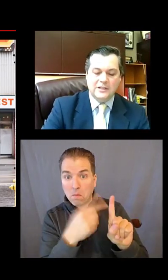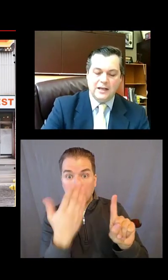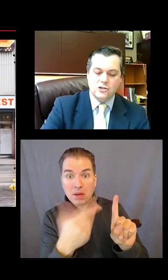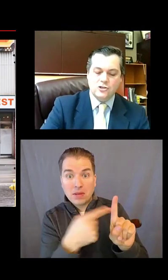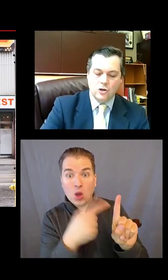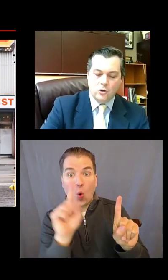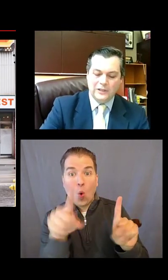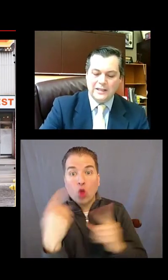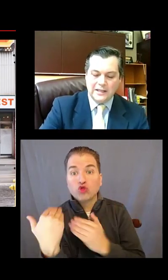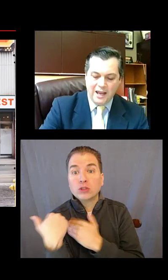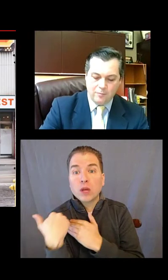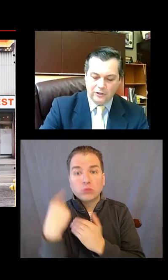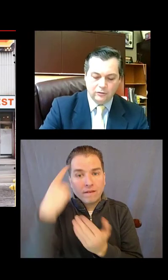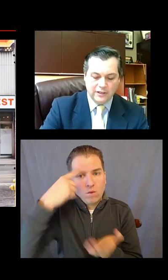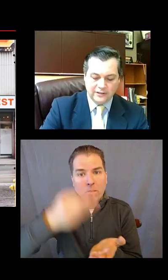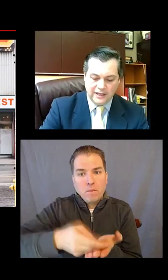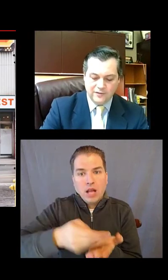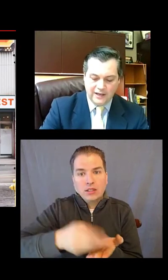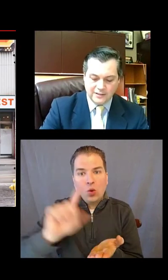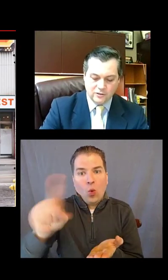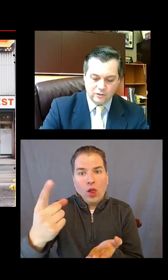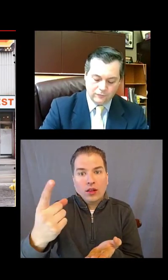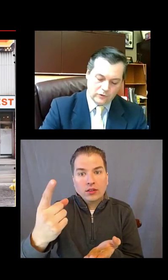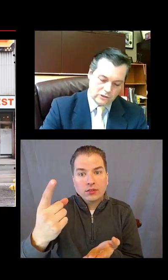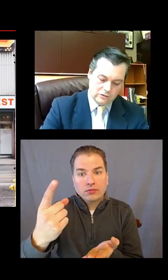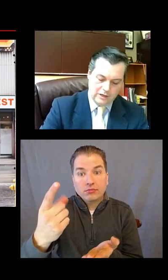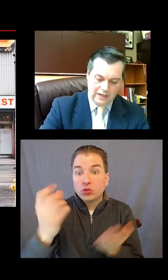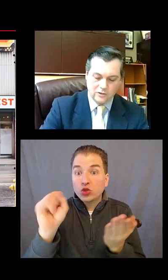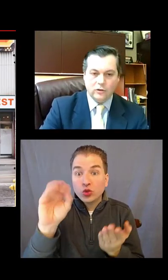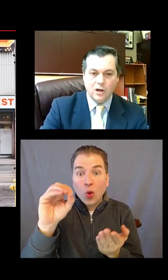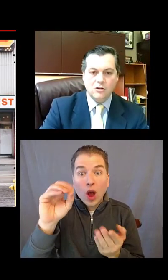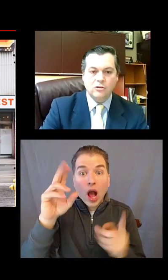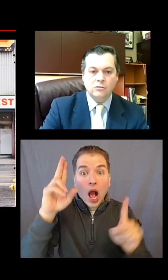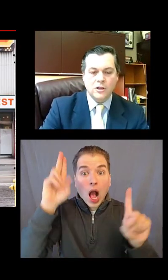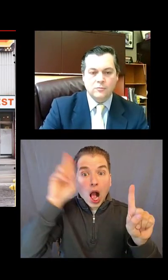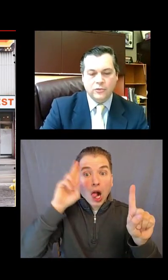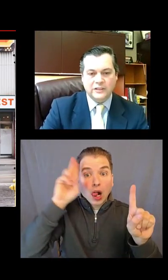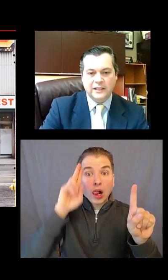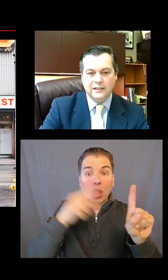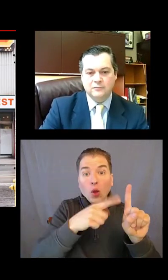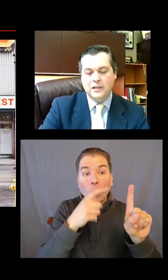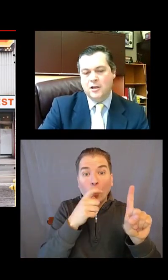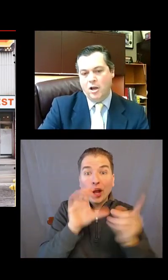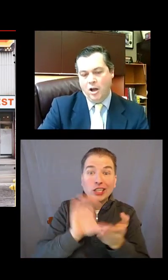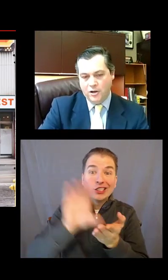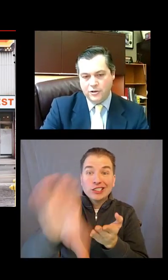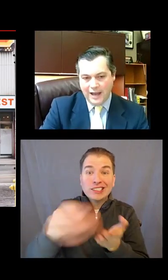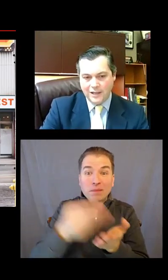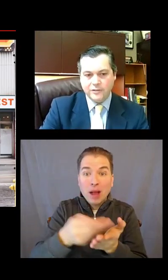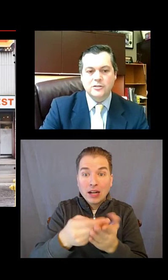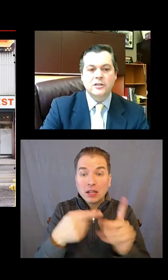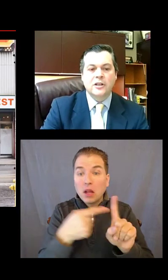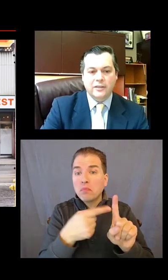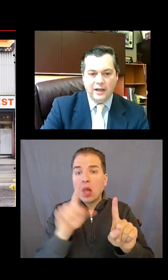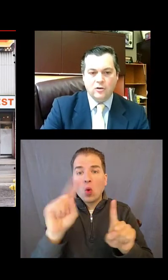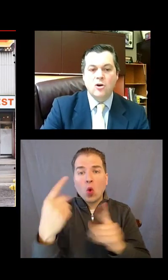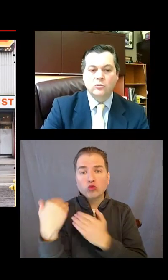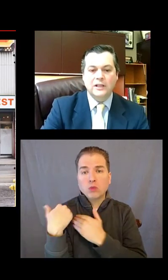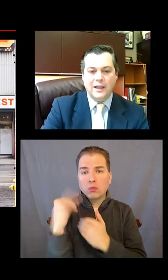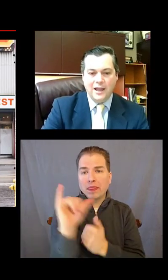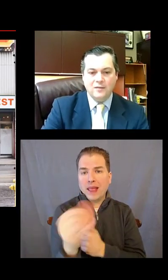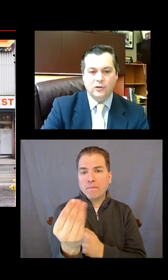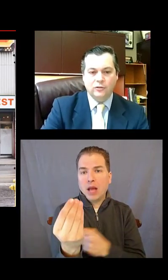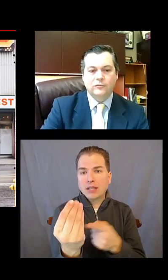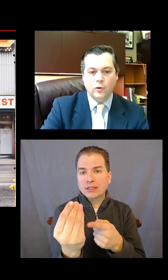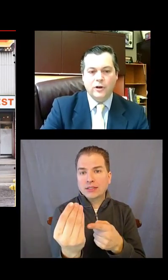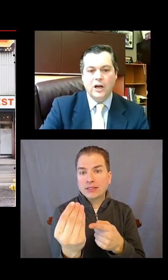a limitation to only the capital that they invested. So if rich aunt or uncle puts in $100, they are